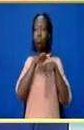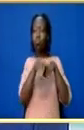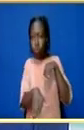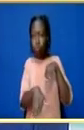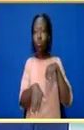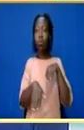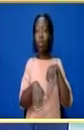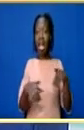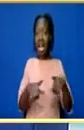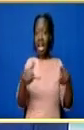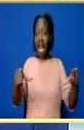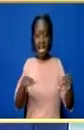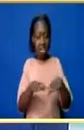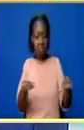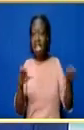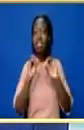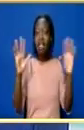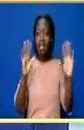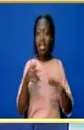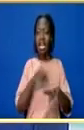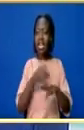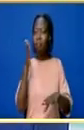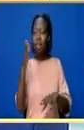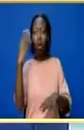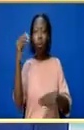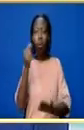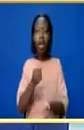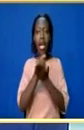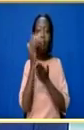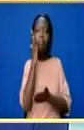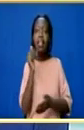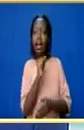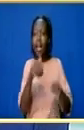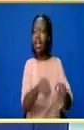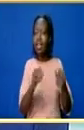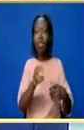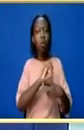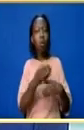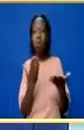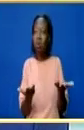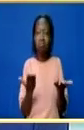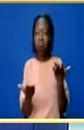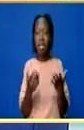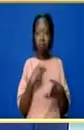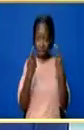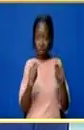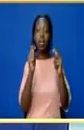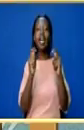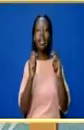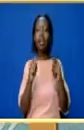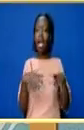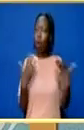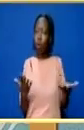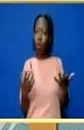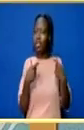So, when you are there, do you go to help your grandma dig the farm? I try. How do you do it?